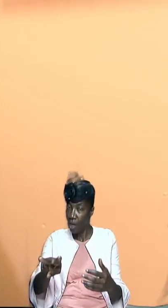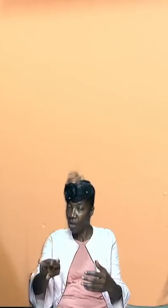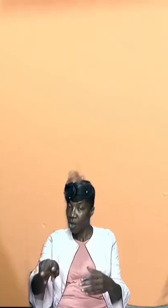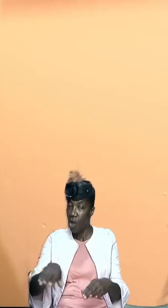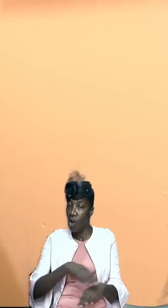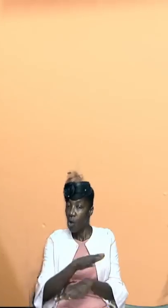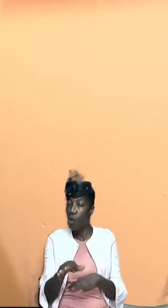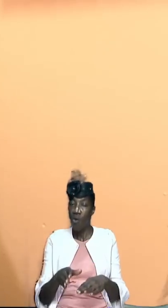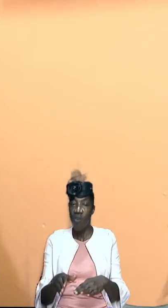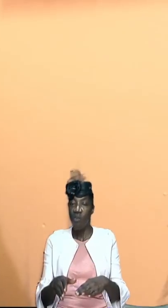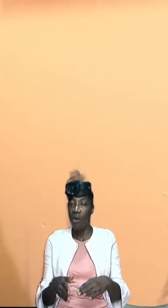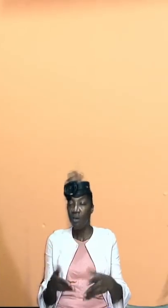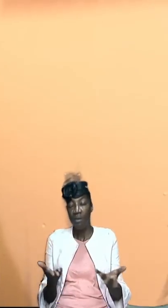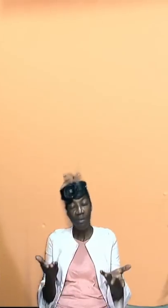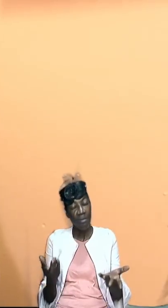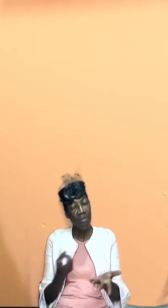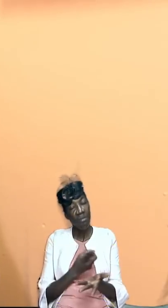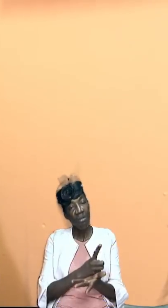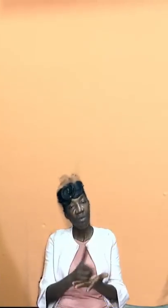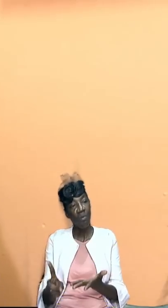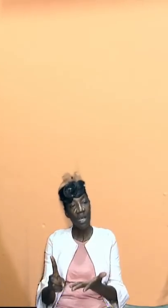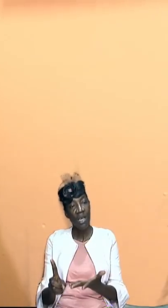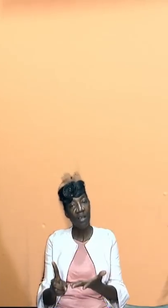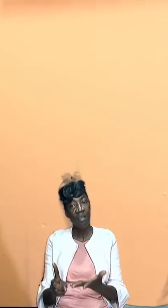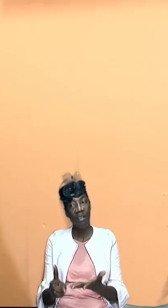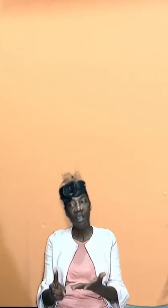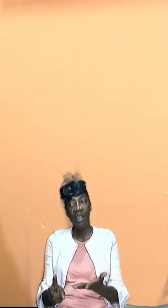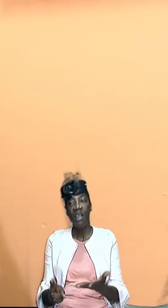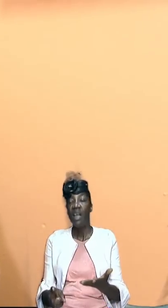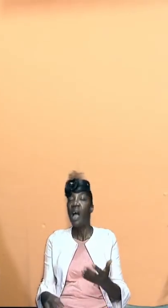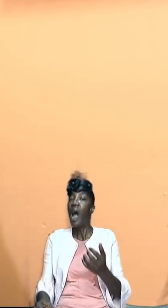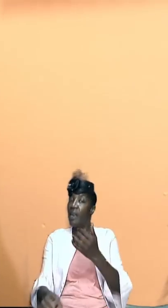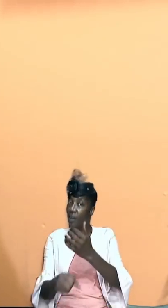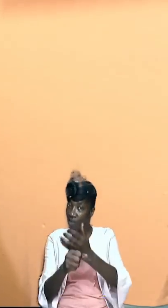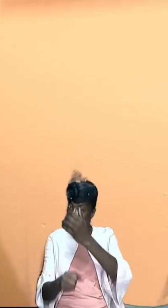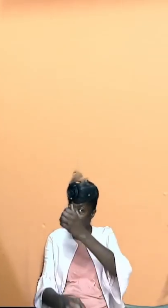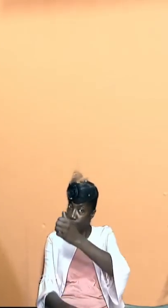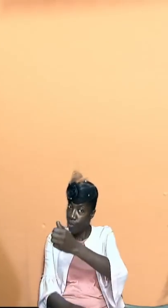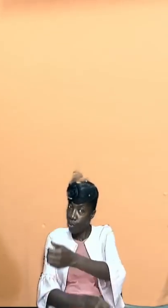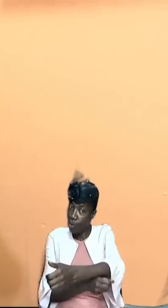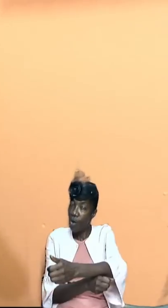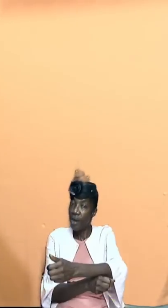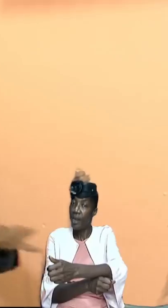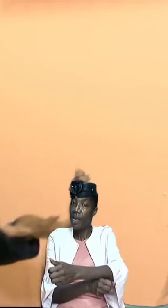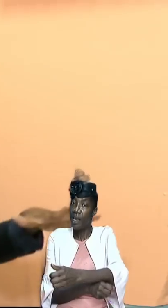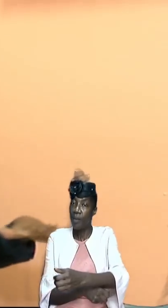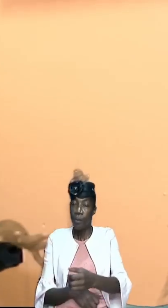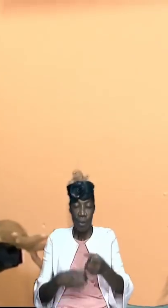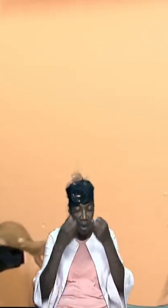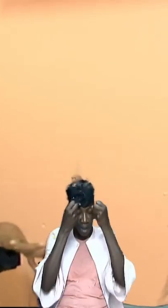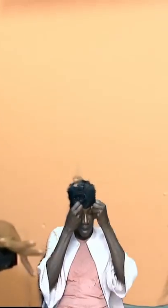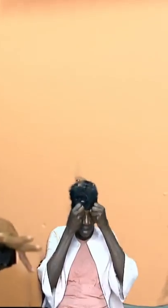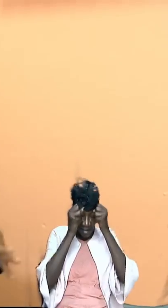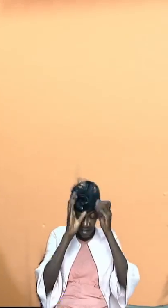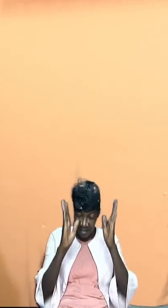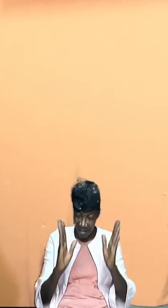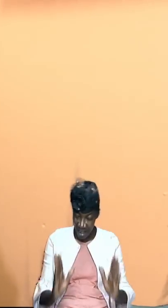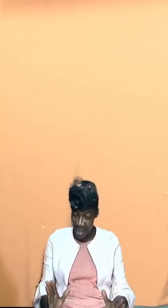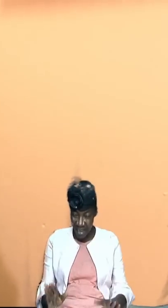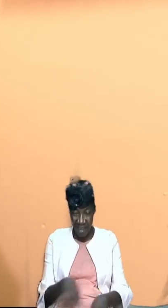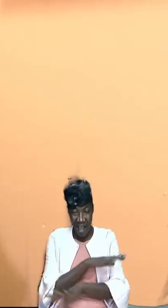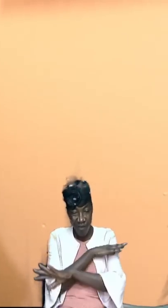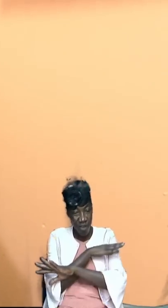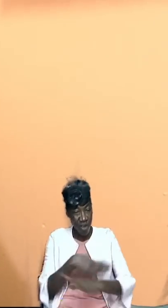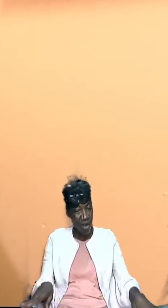few weeks. And it is being supported by scientists who have nothing to do with a